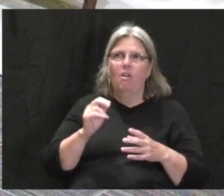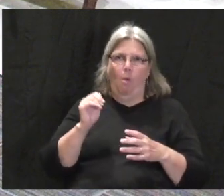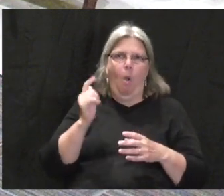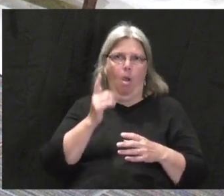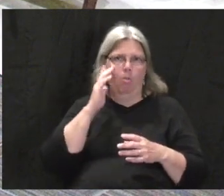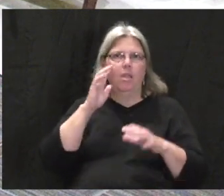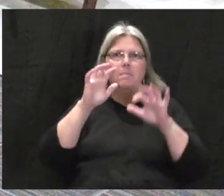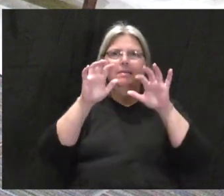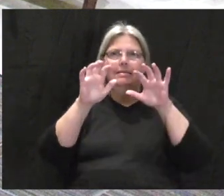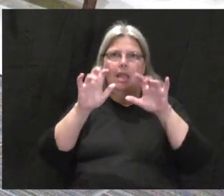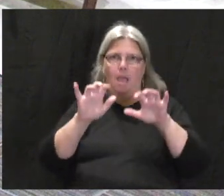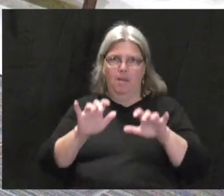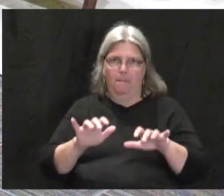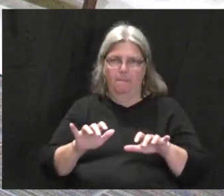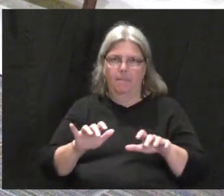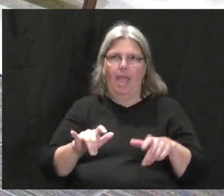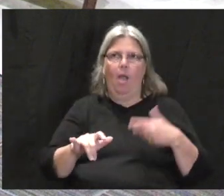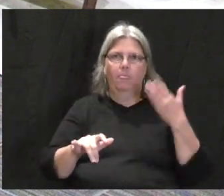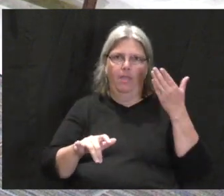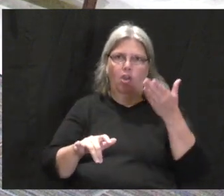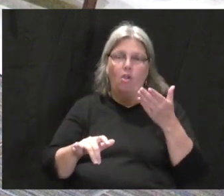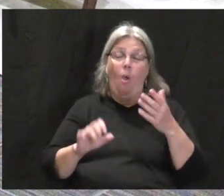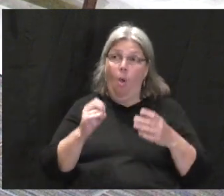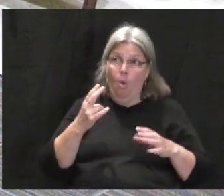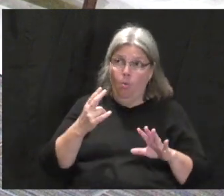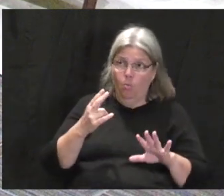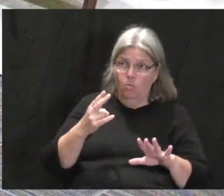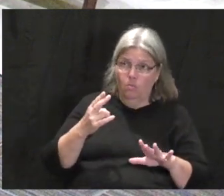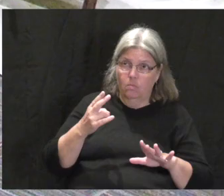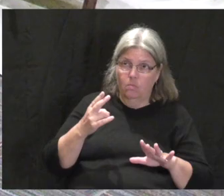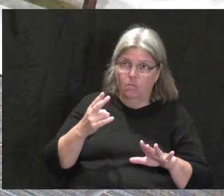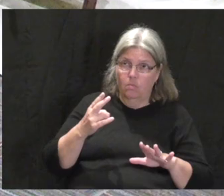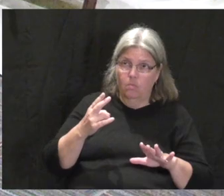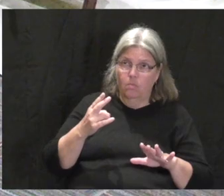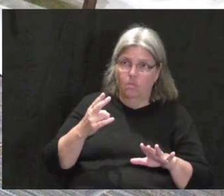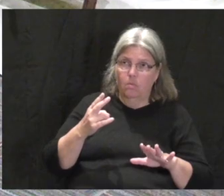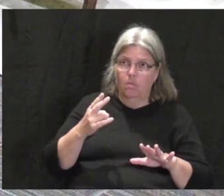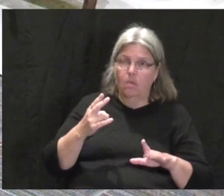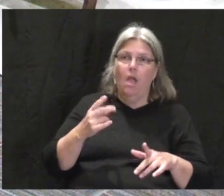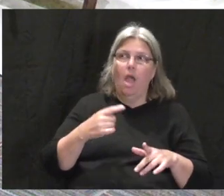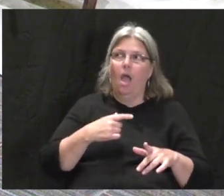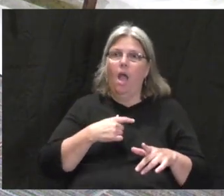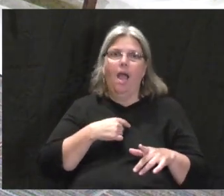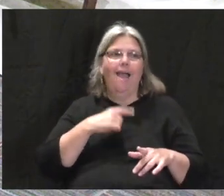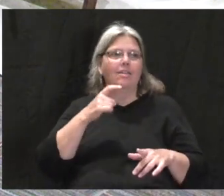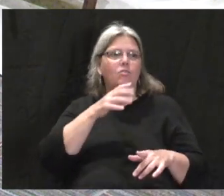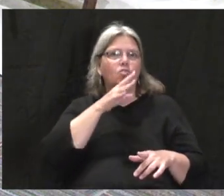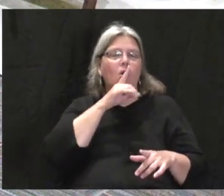staff is being trained together. We're doing those on in-service days. It is on 100% of the school faculty.